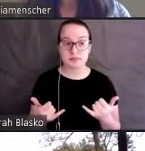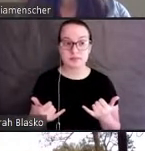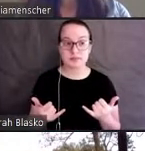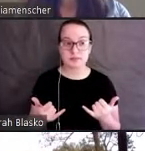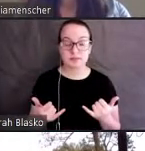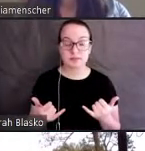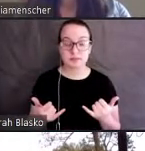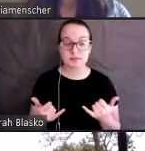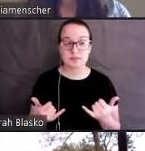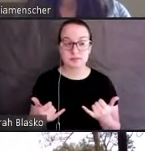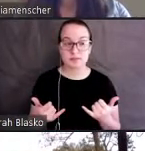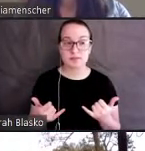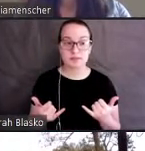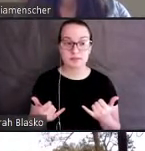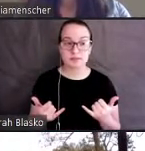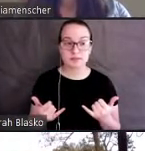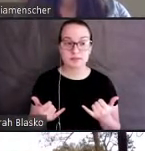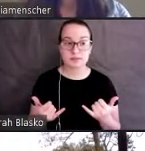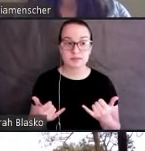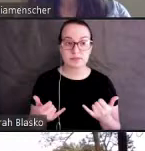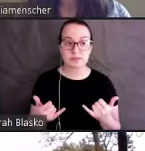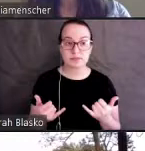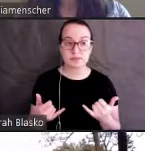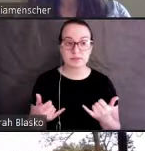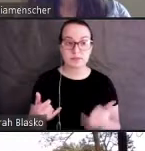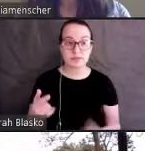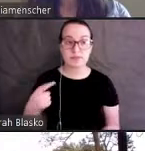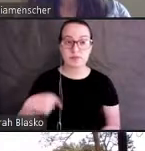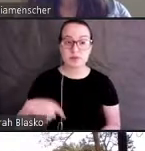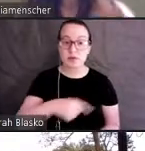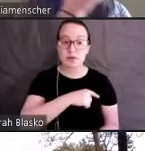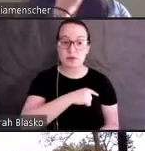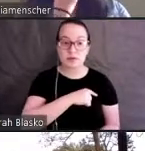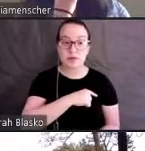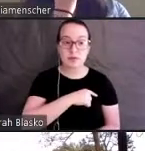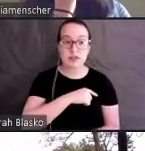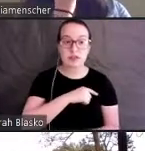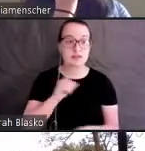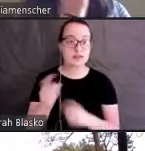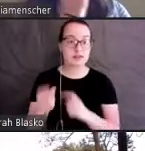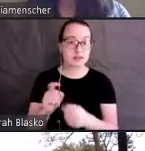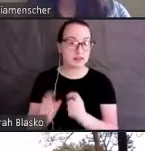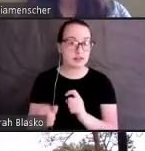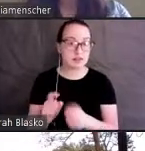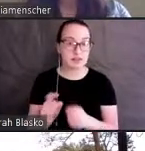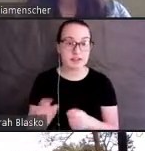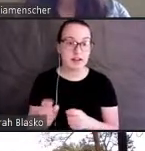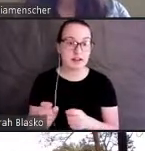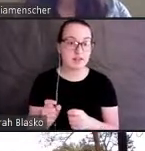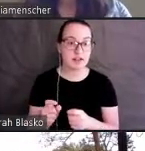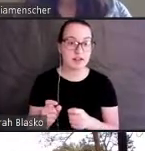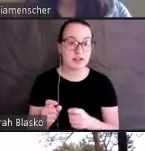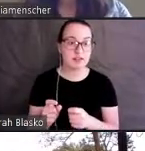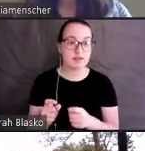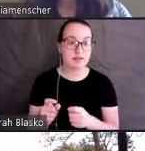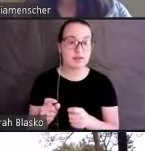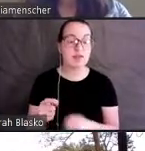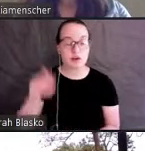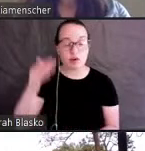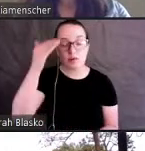we are just the beneficiaries of something that's already our practice. We know that we're meant to